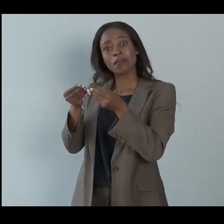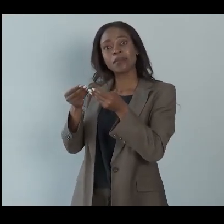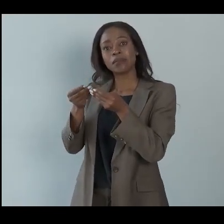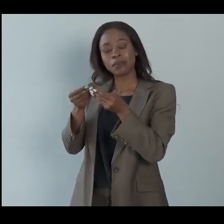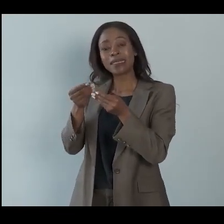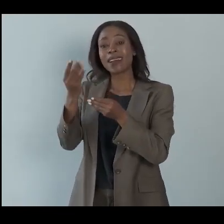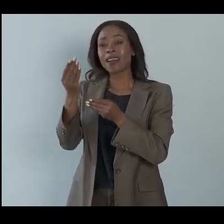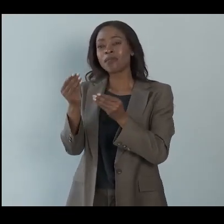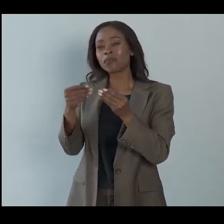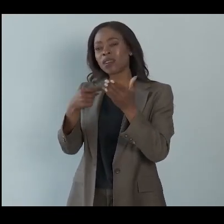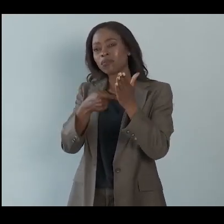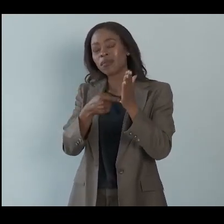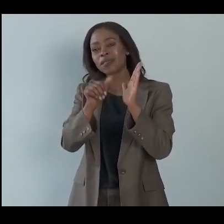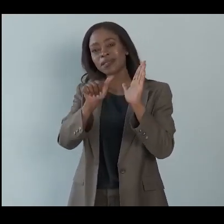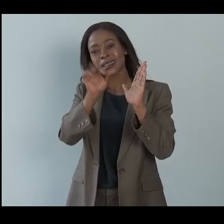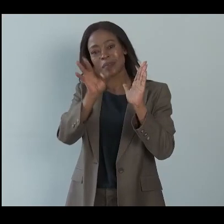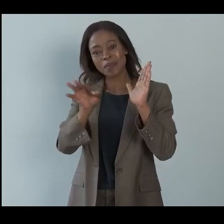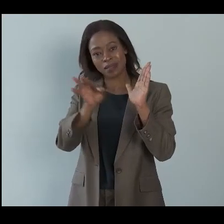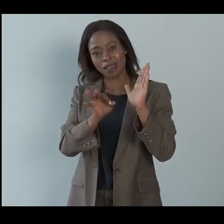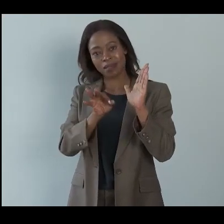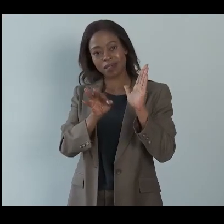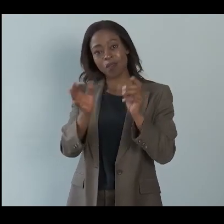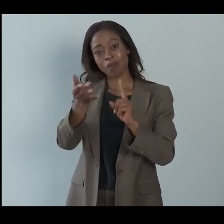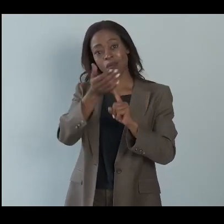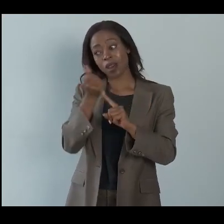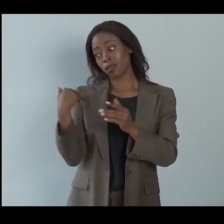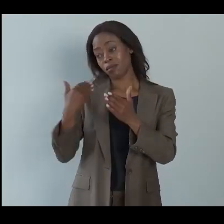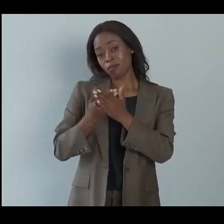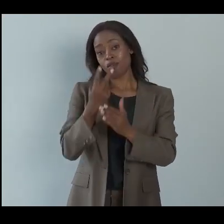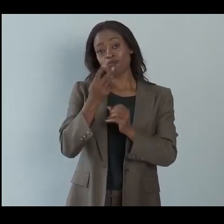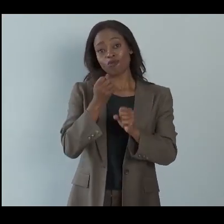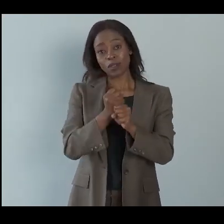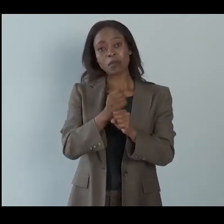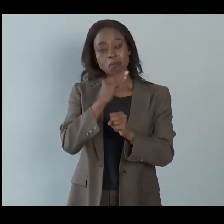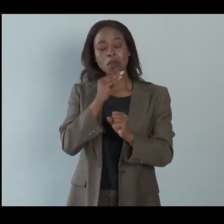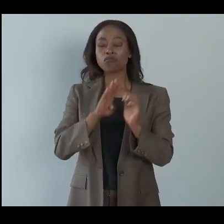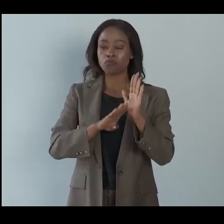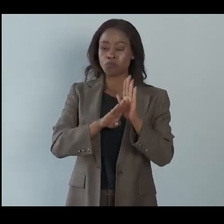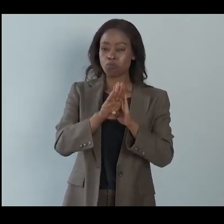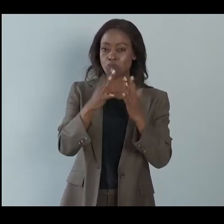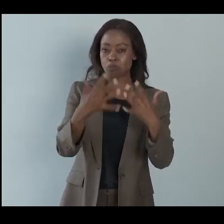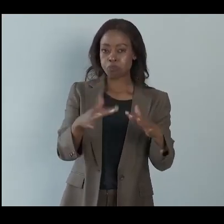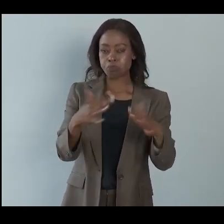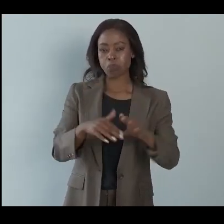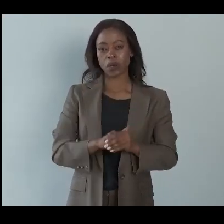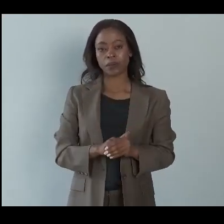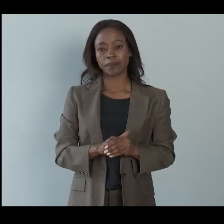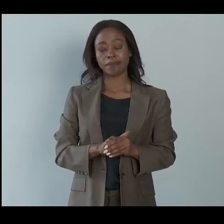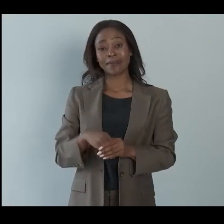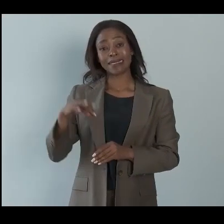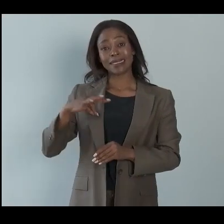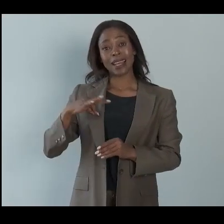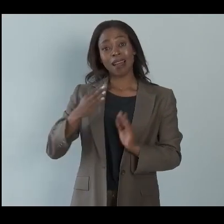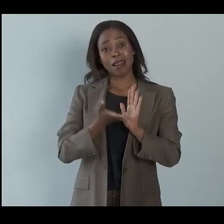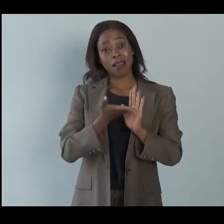60% of the cumulative EBITDA achieved over the past 2 years, showcasing significant progress. Whilst revenue grew by 5%,